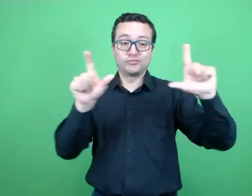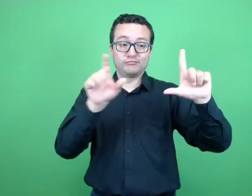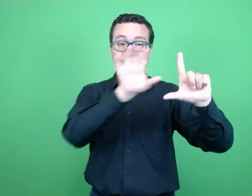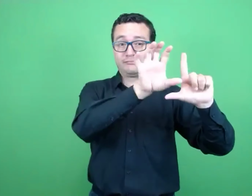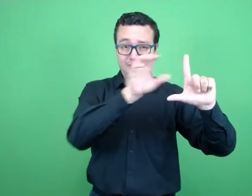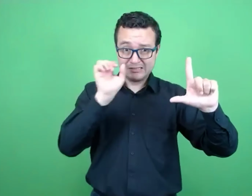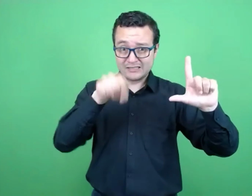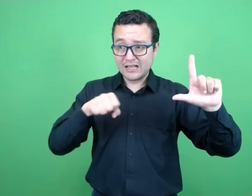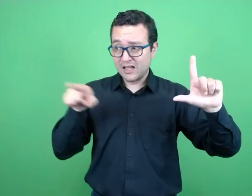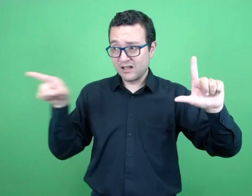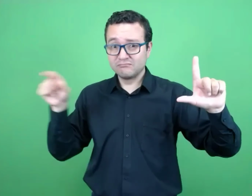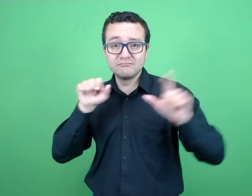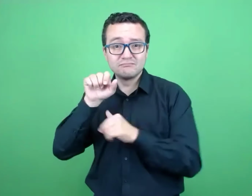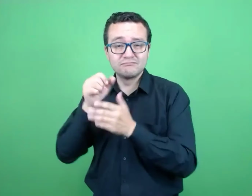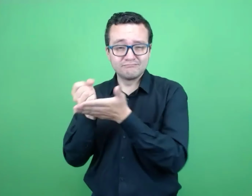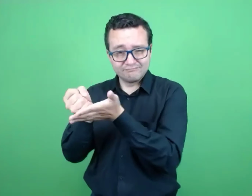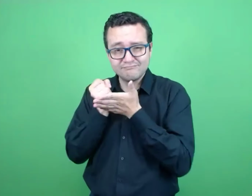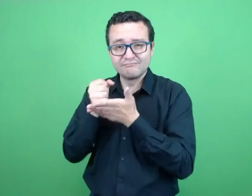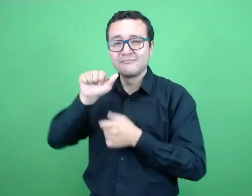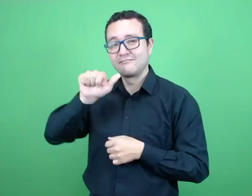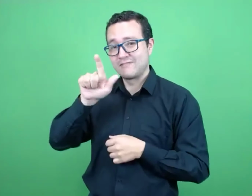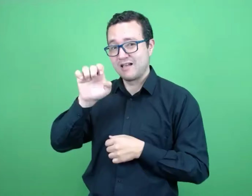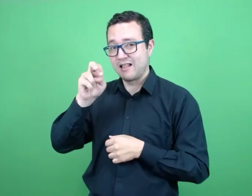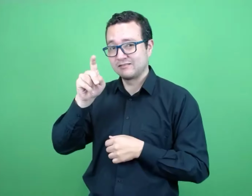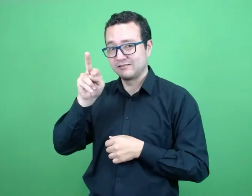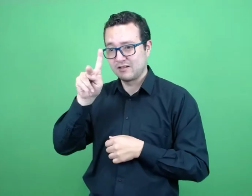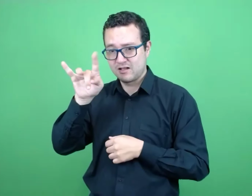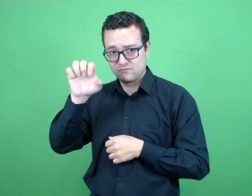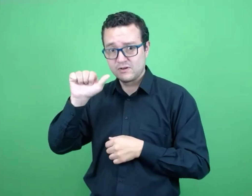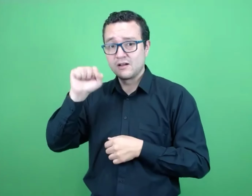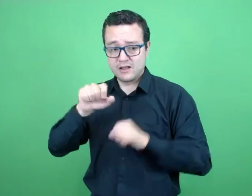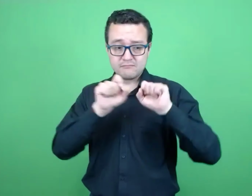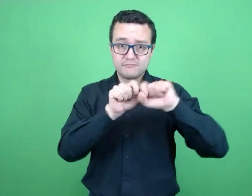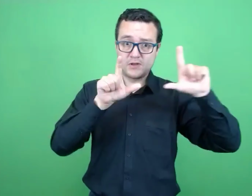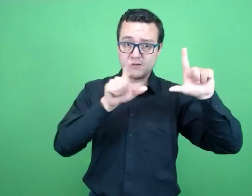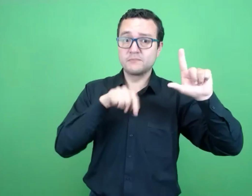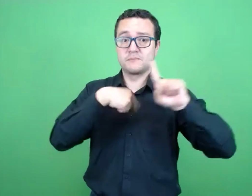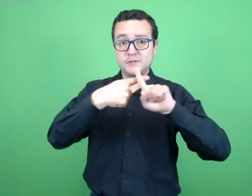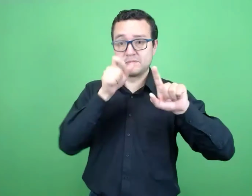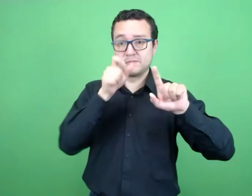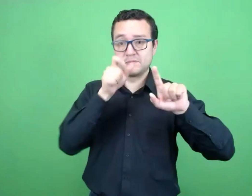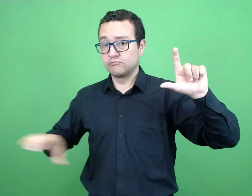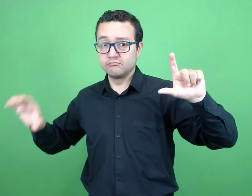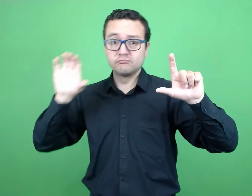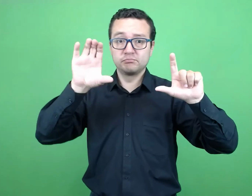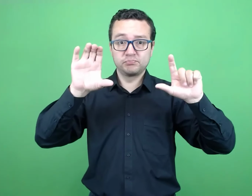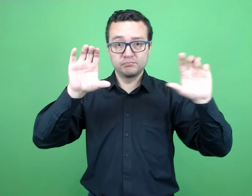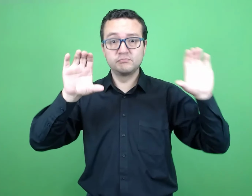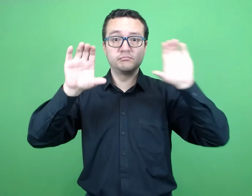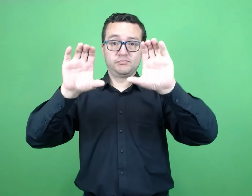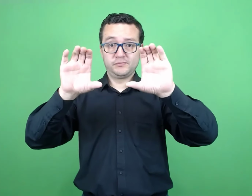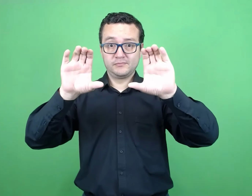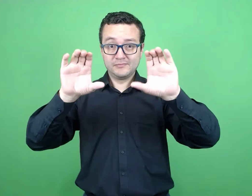the speaker and has their camera and not just the one of the sign interpreter.